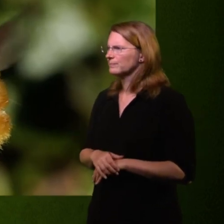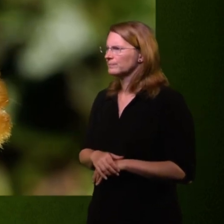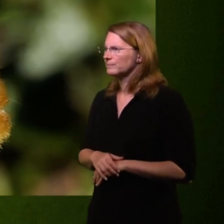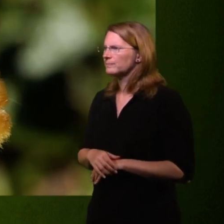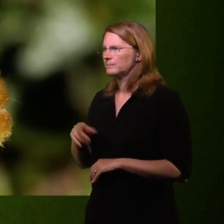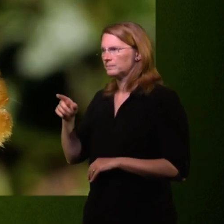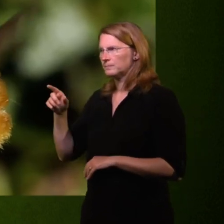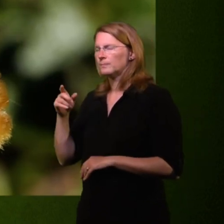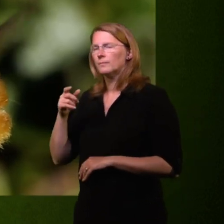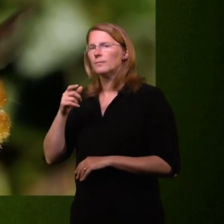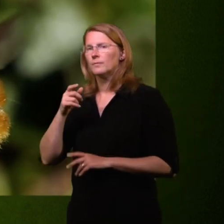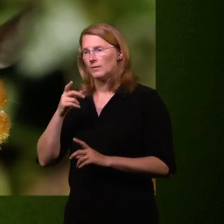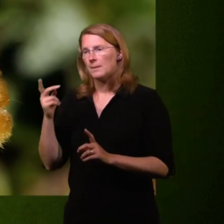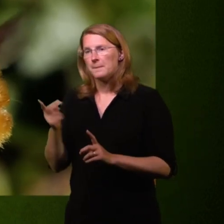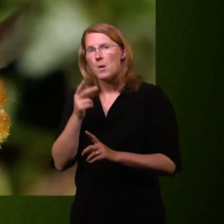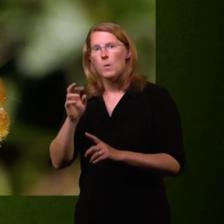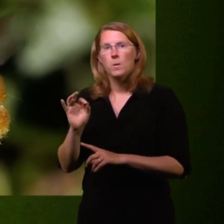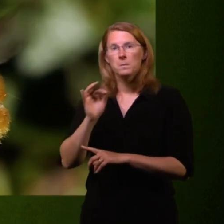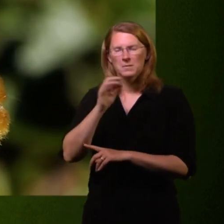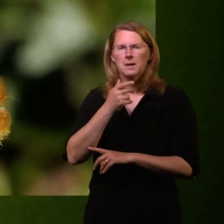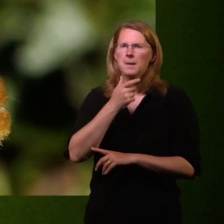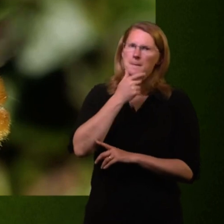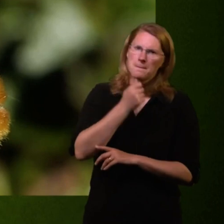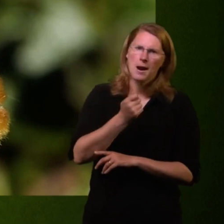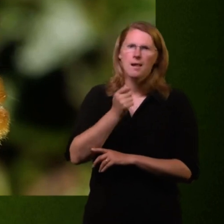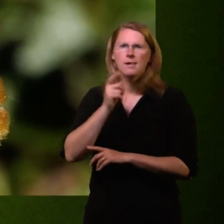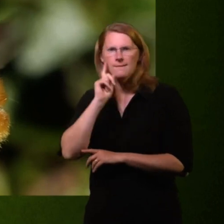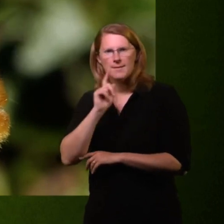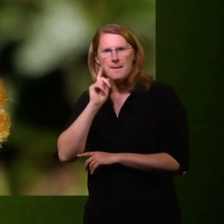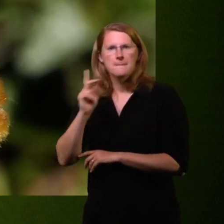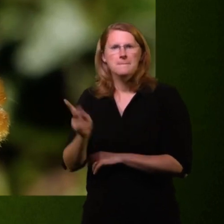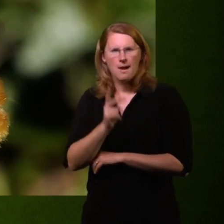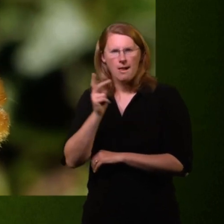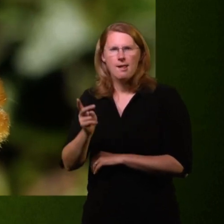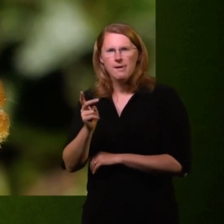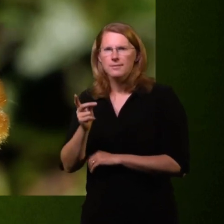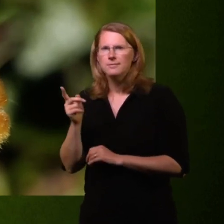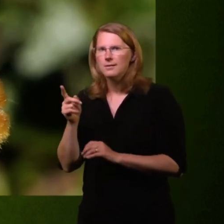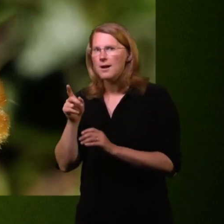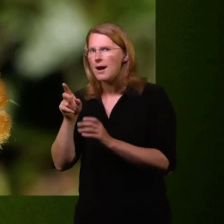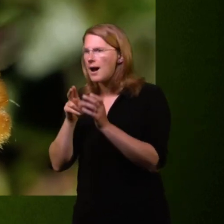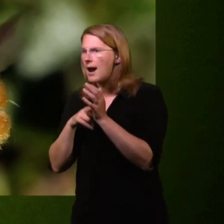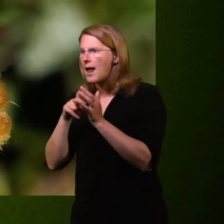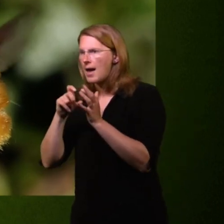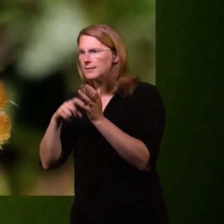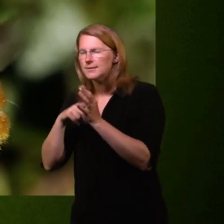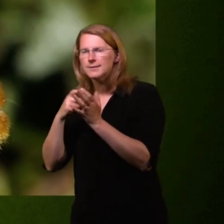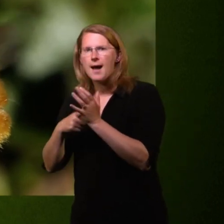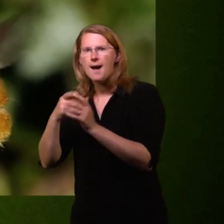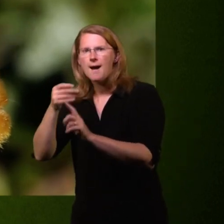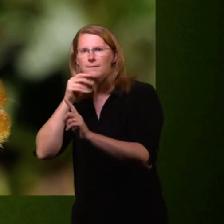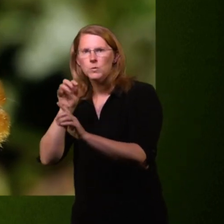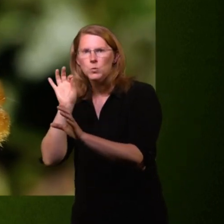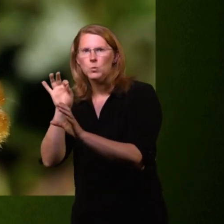For both males and females, sustenance derived from nectar is crucial for what the season has in